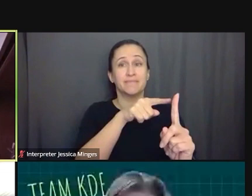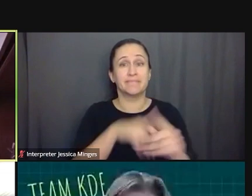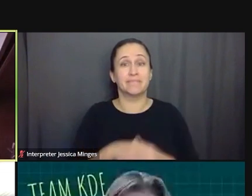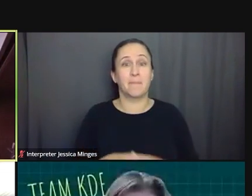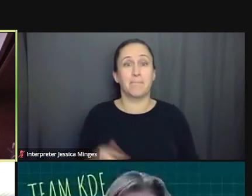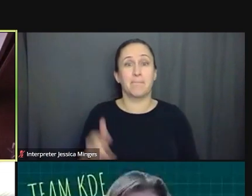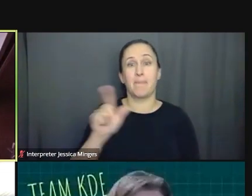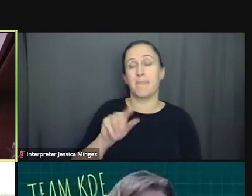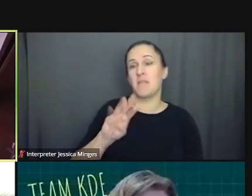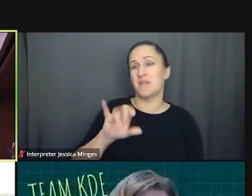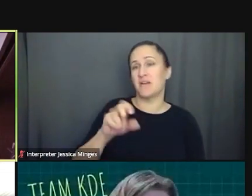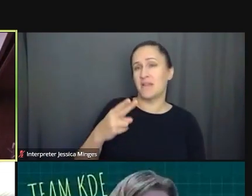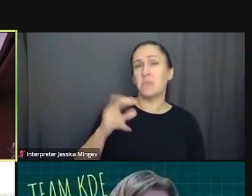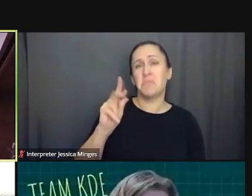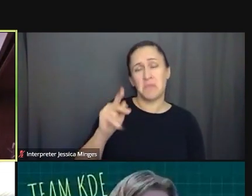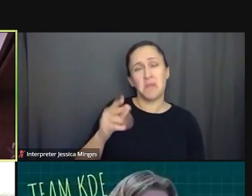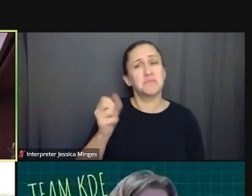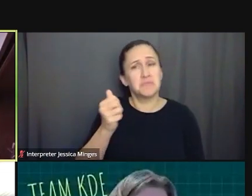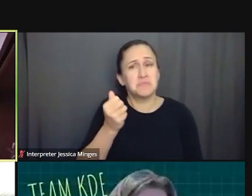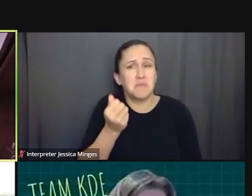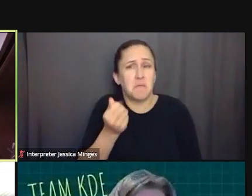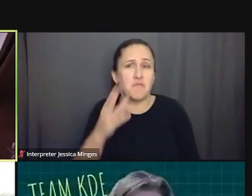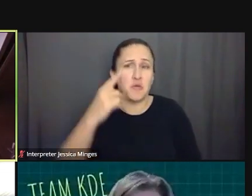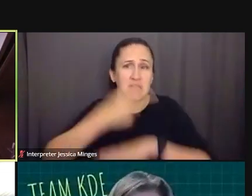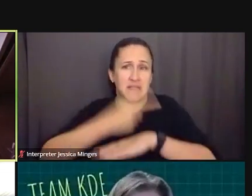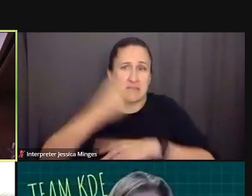few days to think on it.